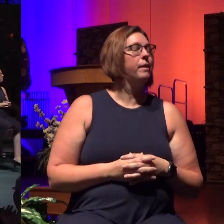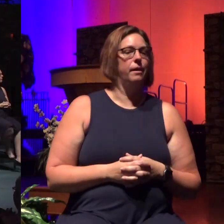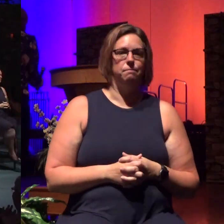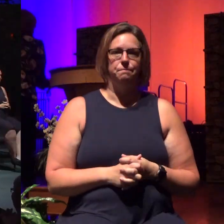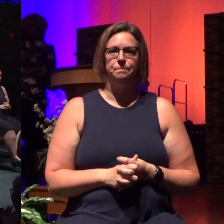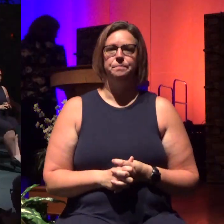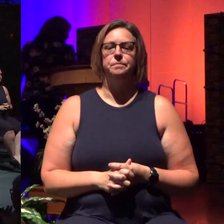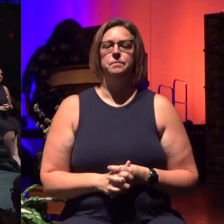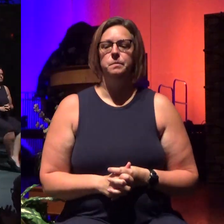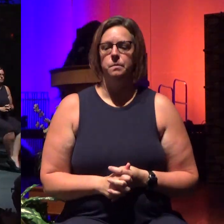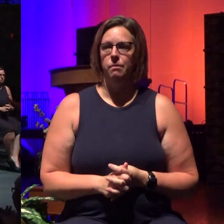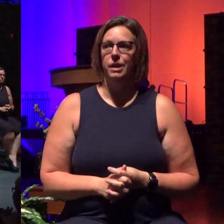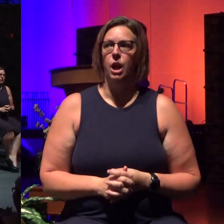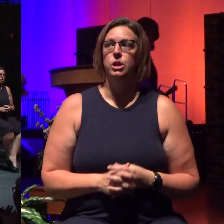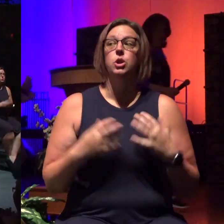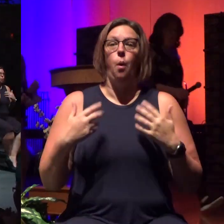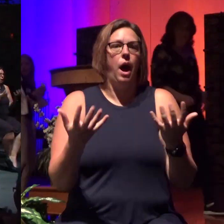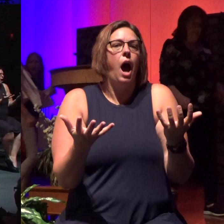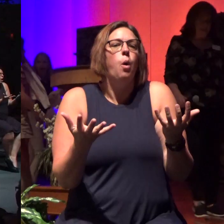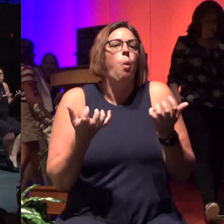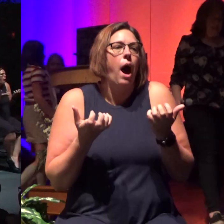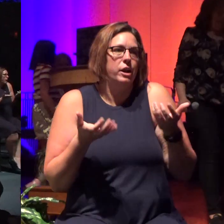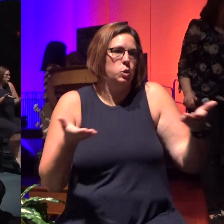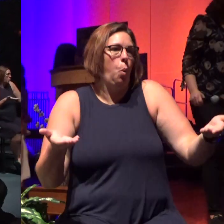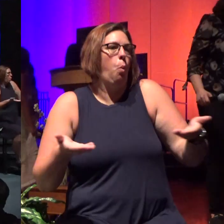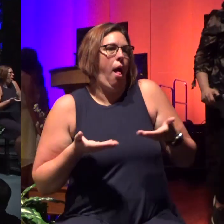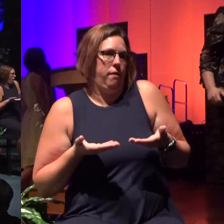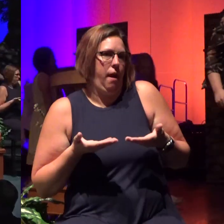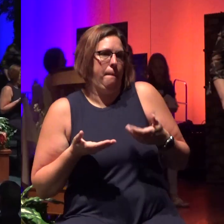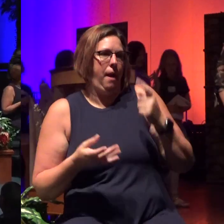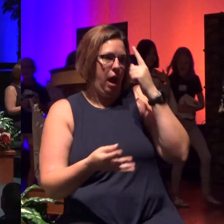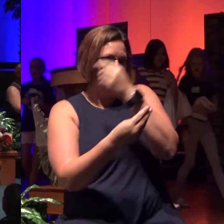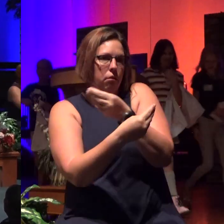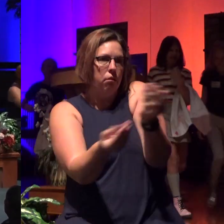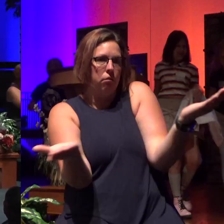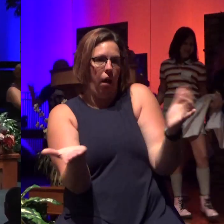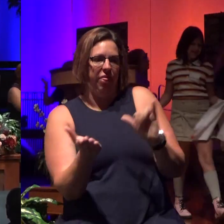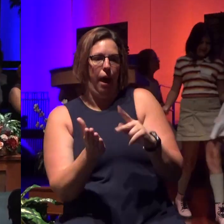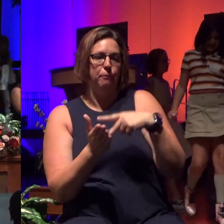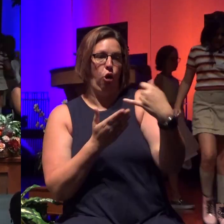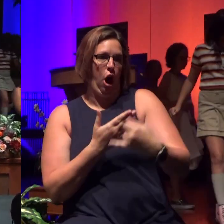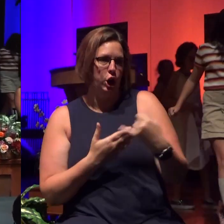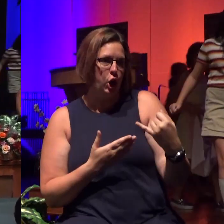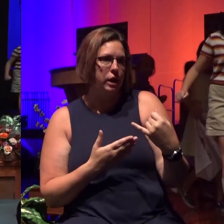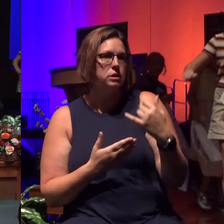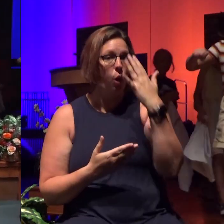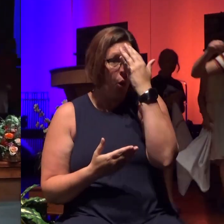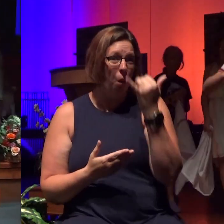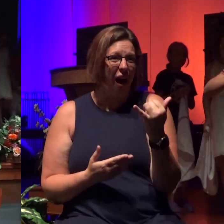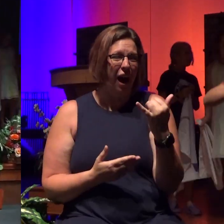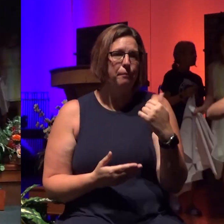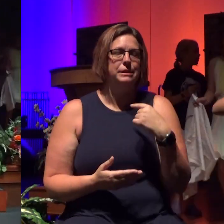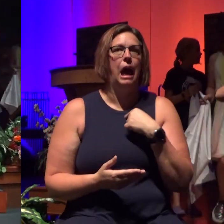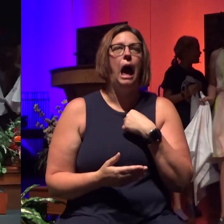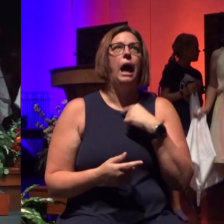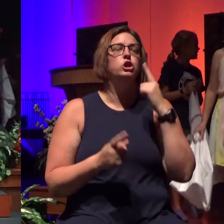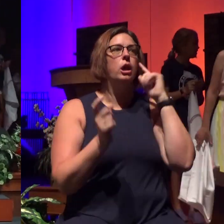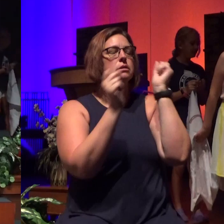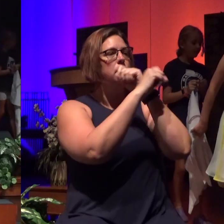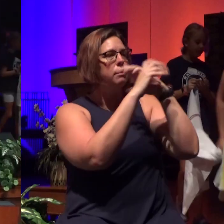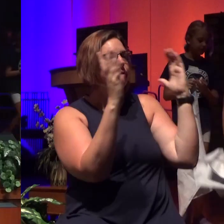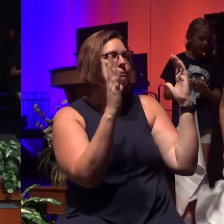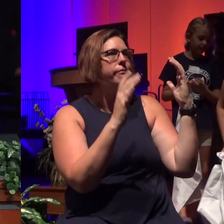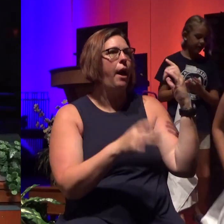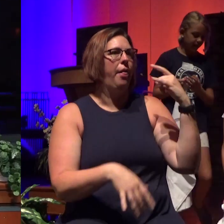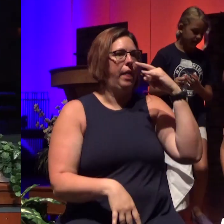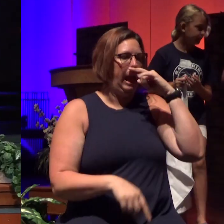I wanted to welcome them in sharing this project because I imagine these kids in Peru and these kids